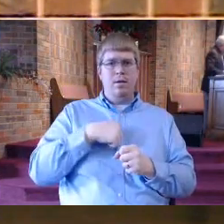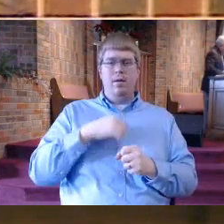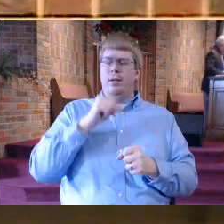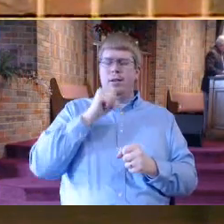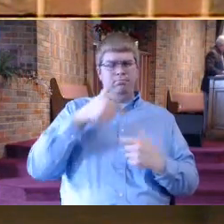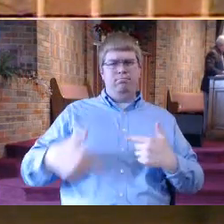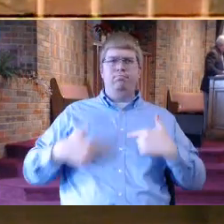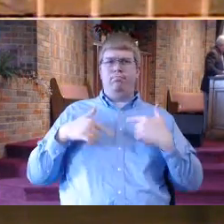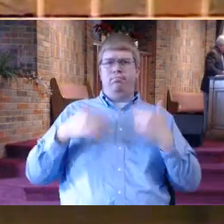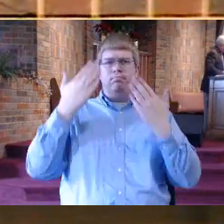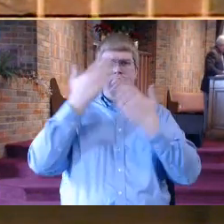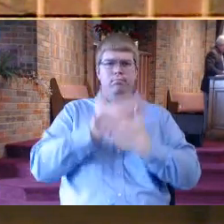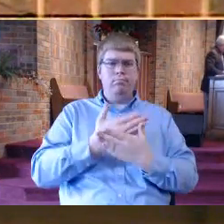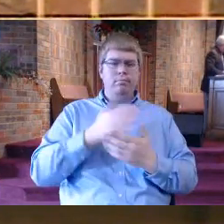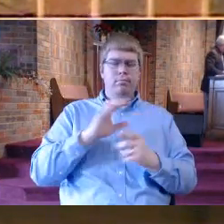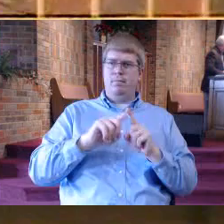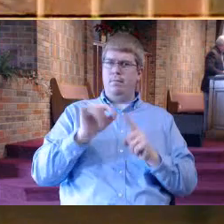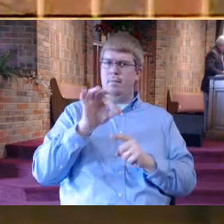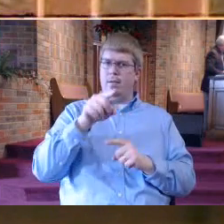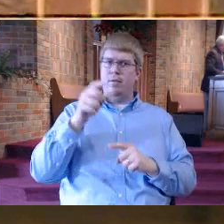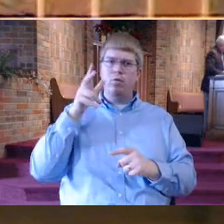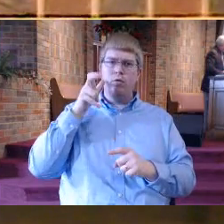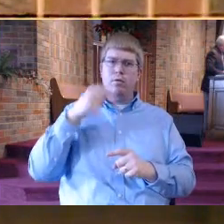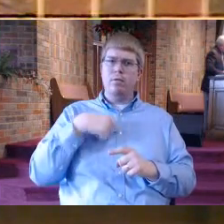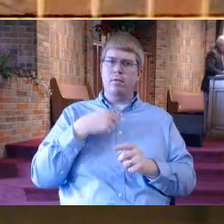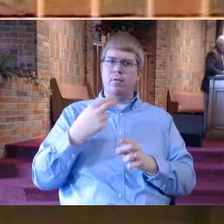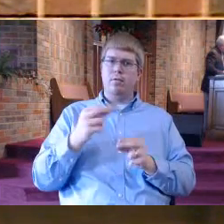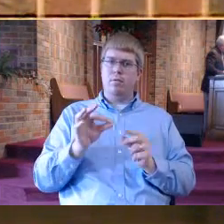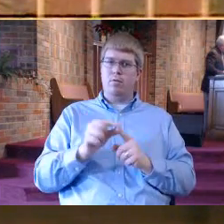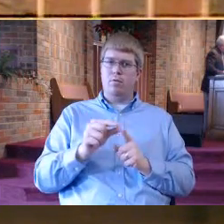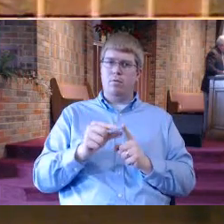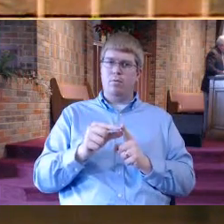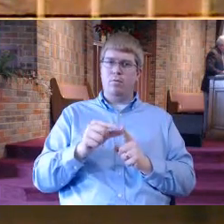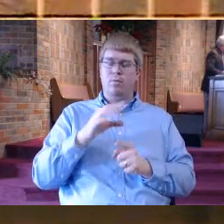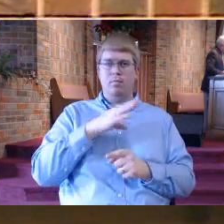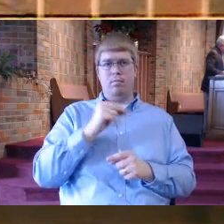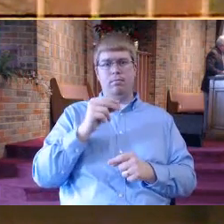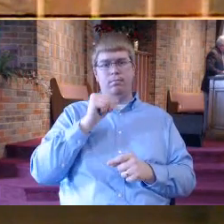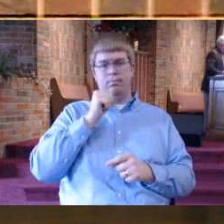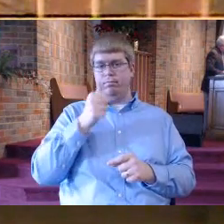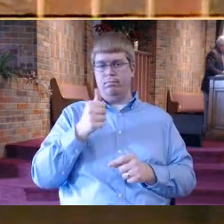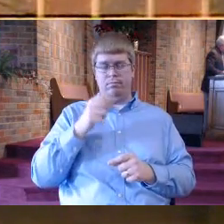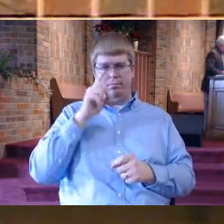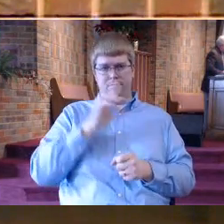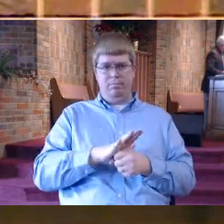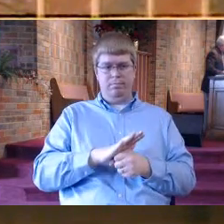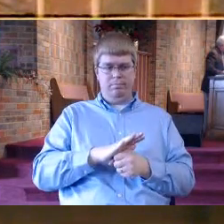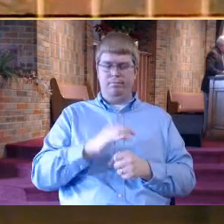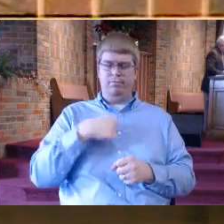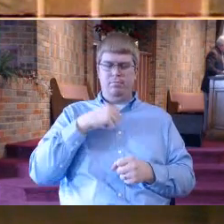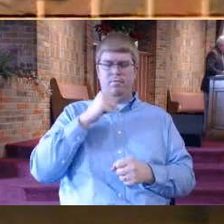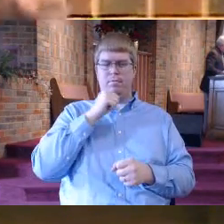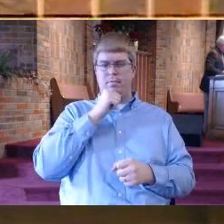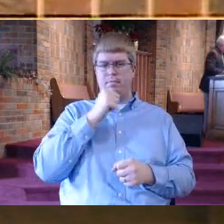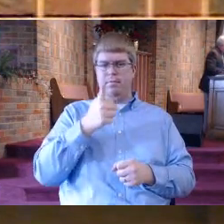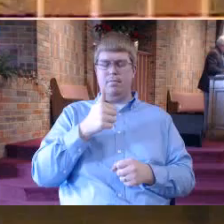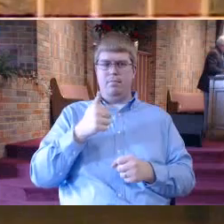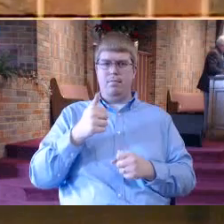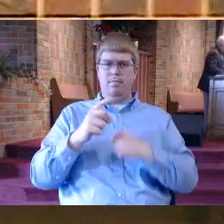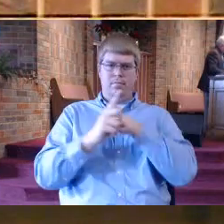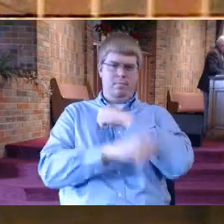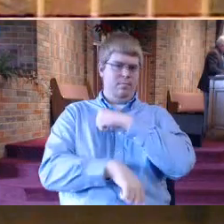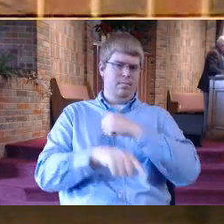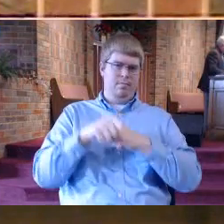anyone hears my words and does not believe, I do not judge him. For I do not come to judge the world, but to save the world. He